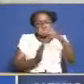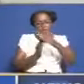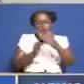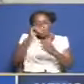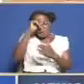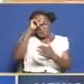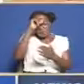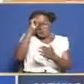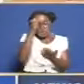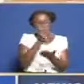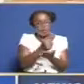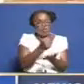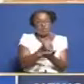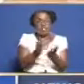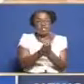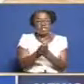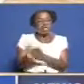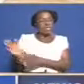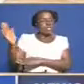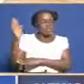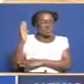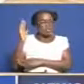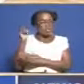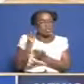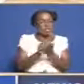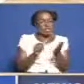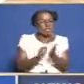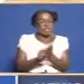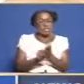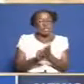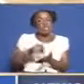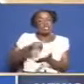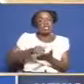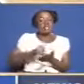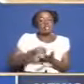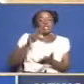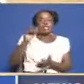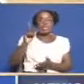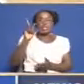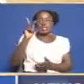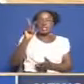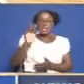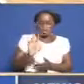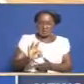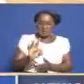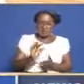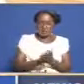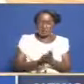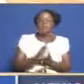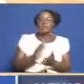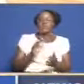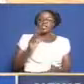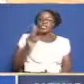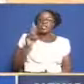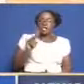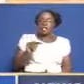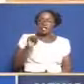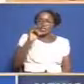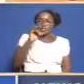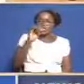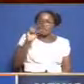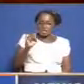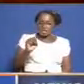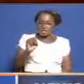parastatals and security agencies, including Kenya Defense Forces, National Intelligence Service, and the National Police